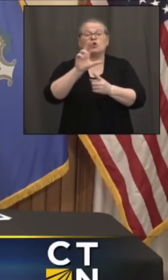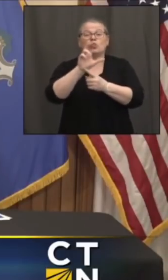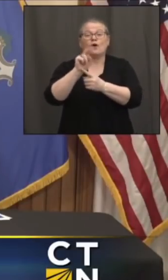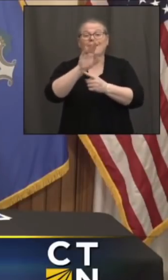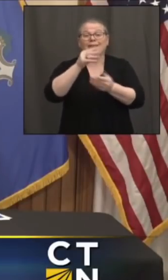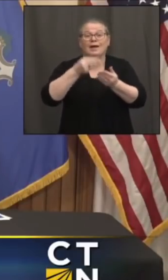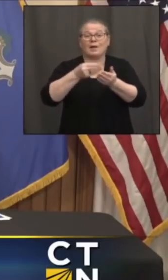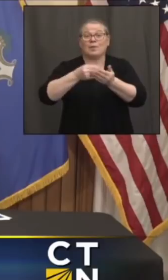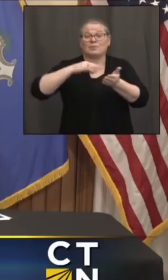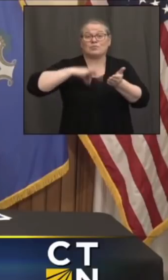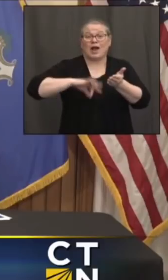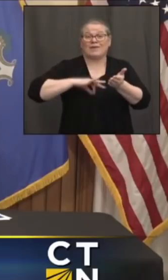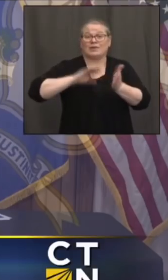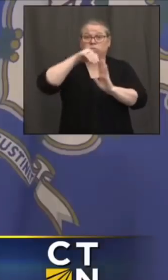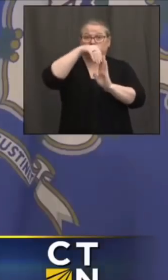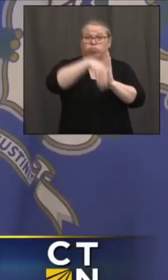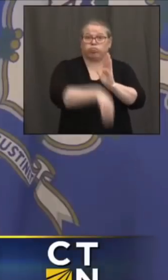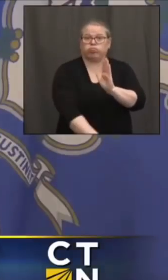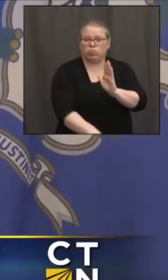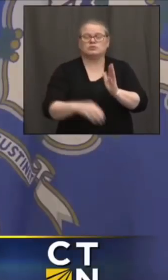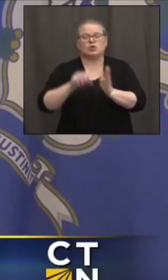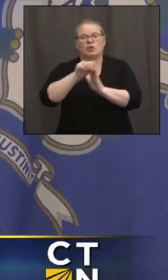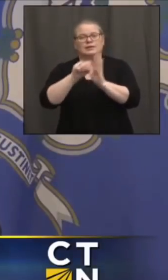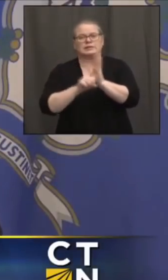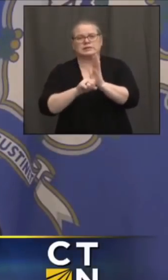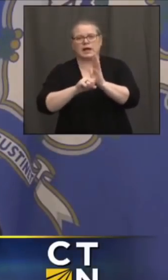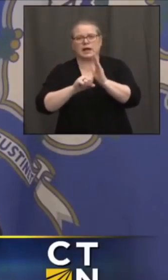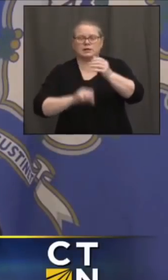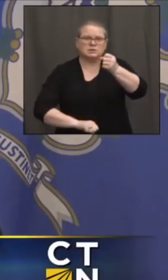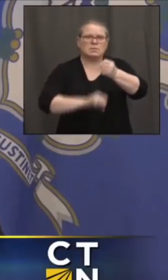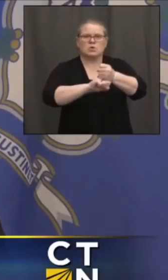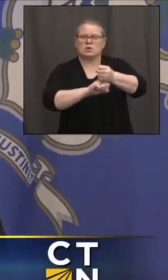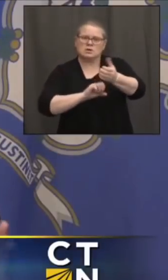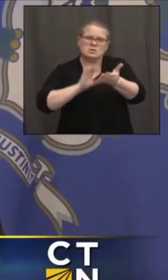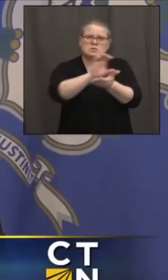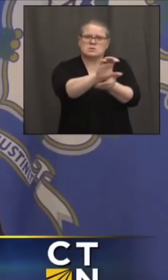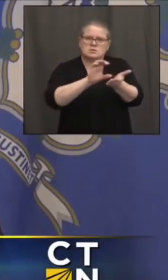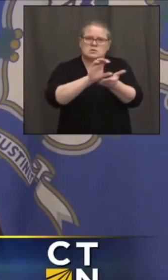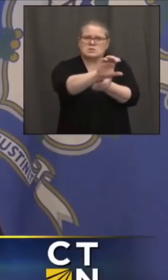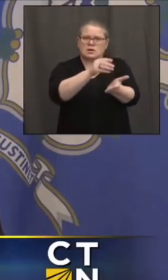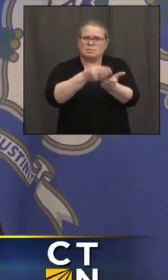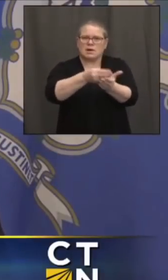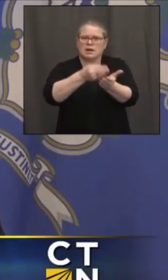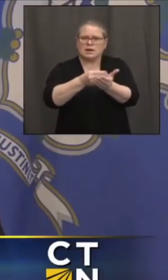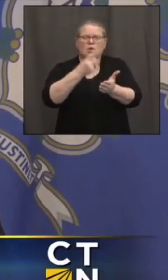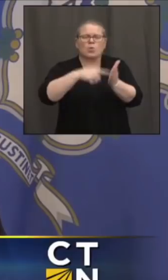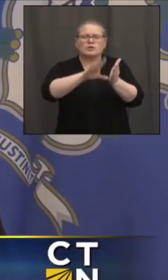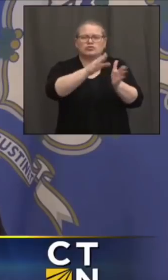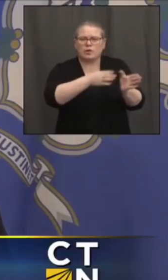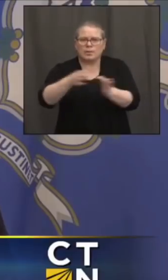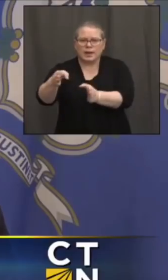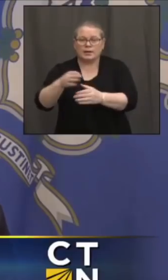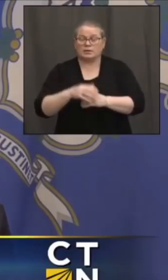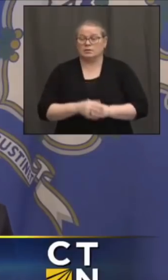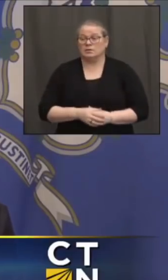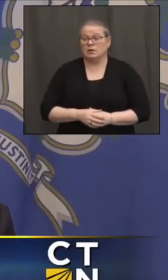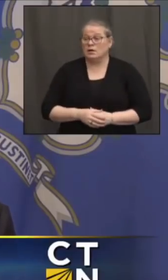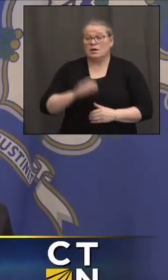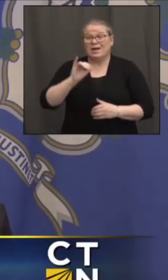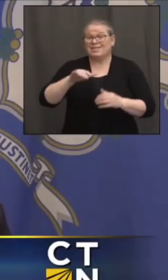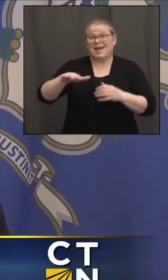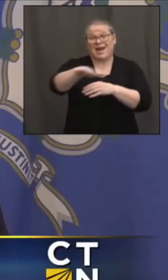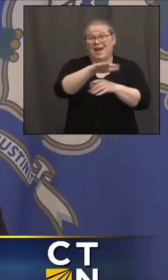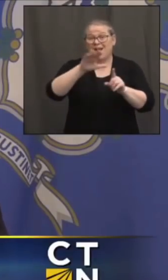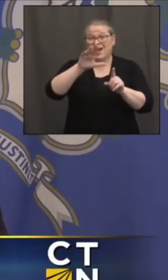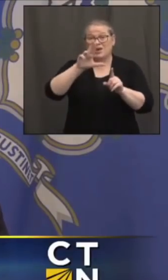Center? I got to think about that. It's a beautiful facility. It's a little small, maybe, to be totally economic. It's got